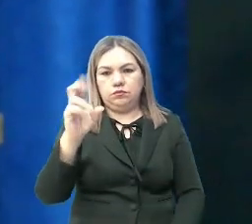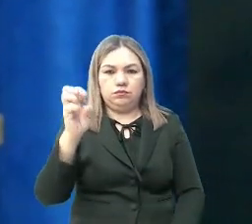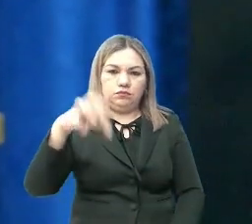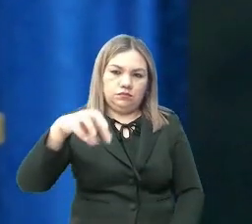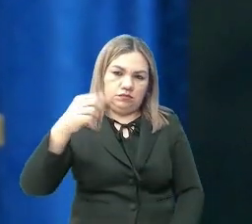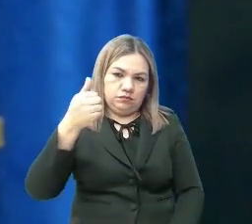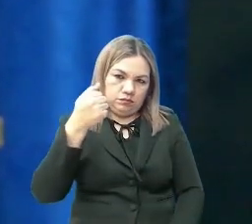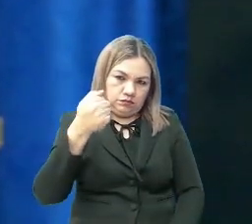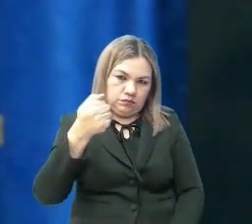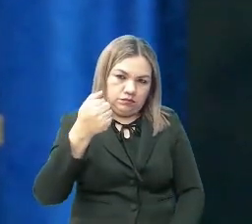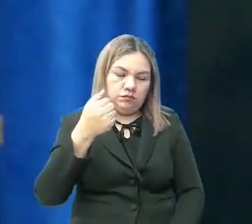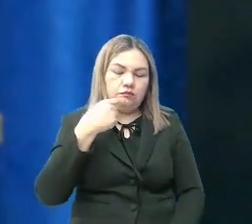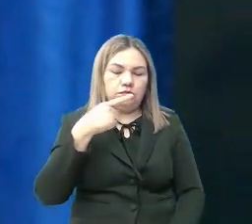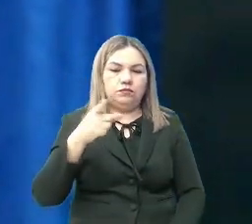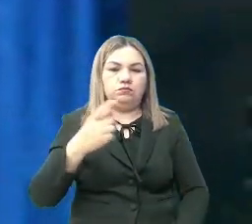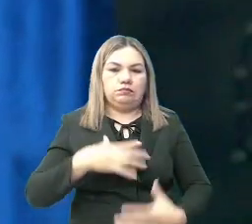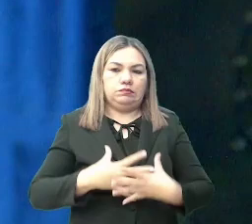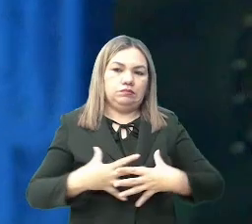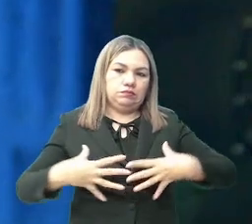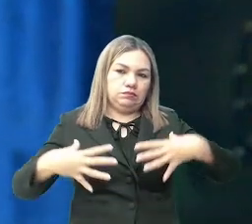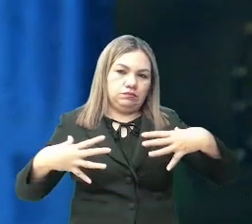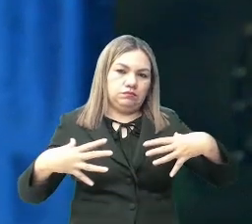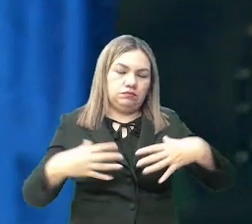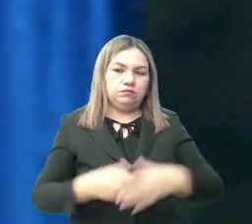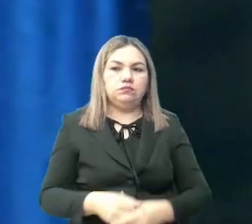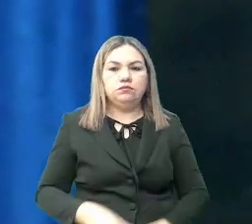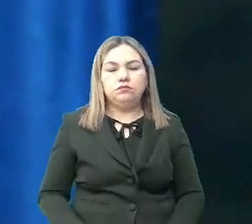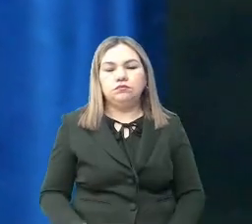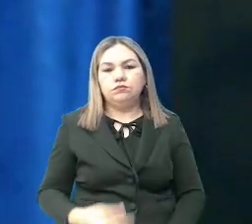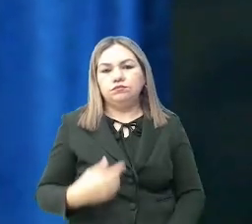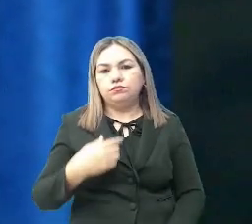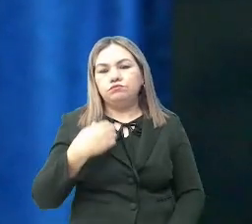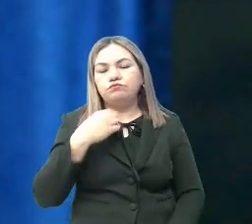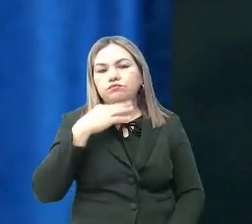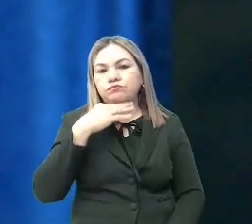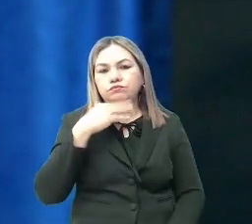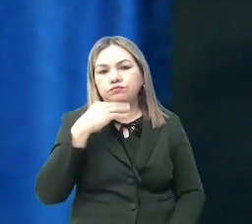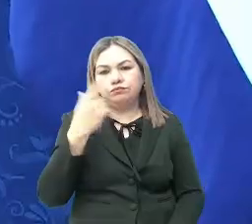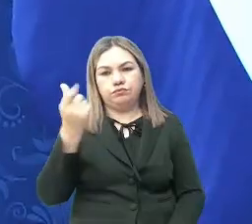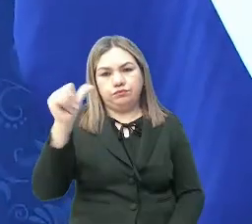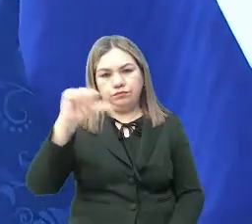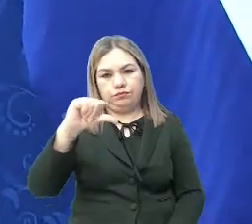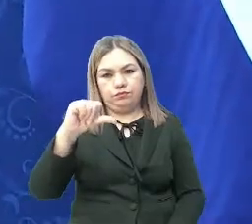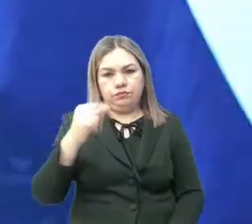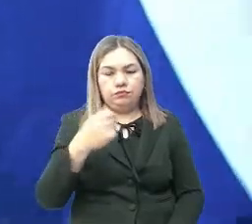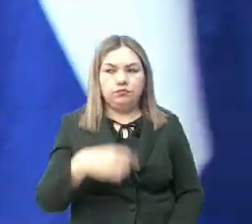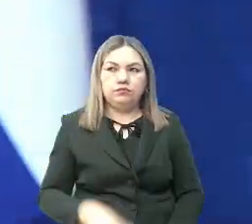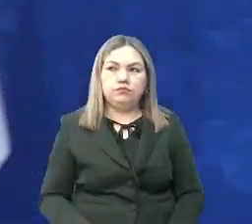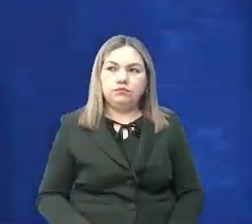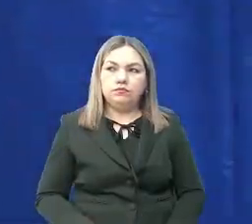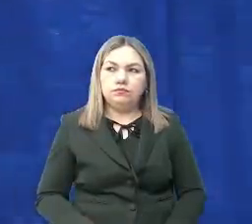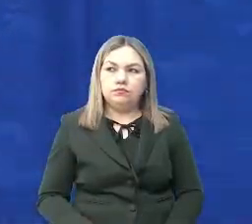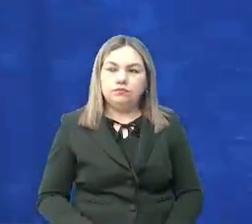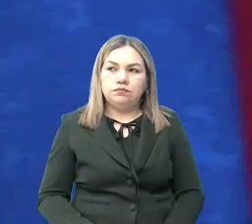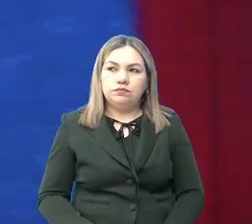the fat is not bad, but if you exceed with it, you're going to end up